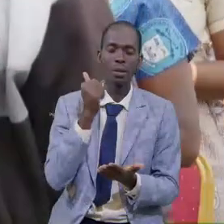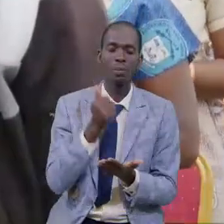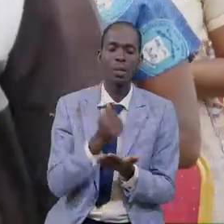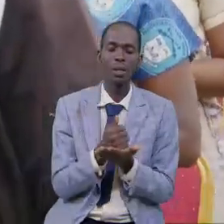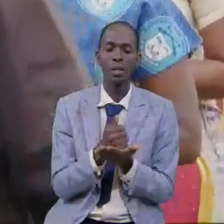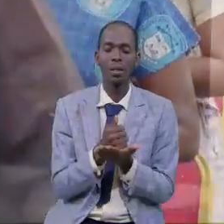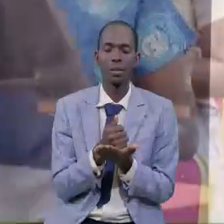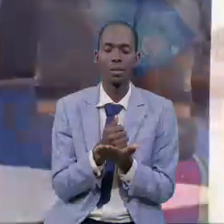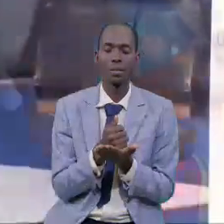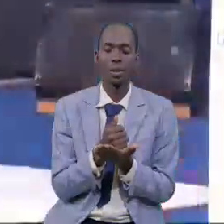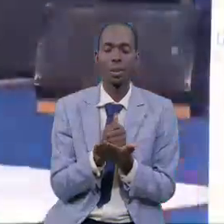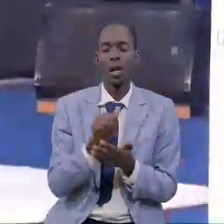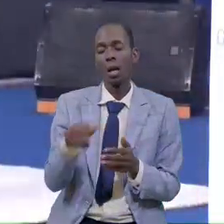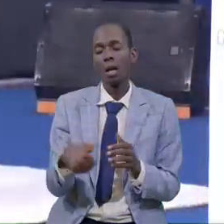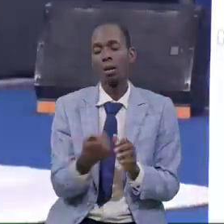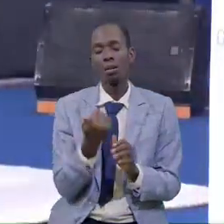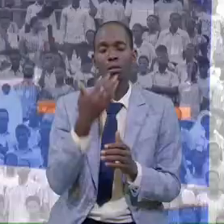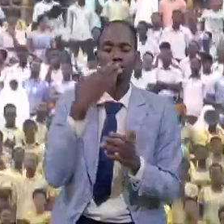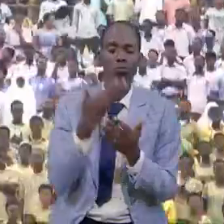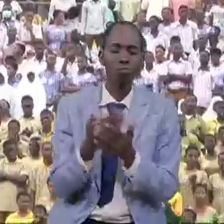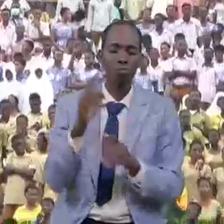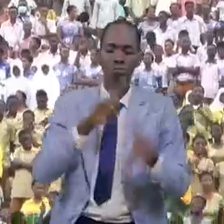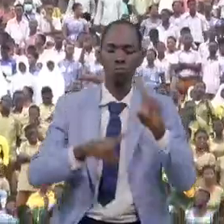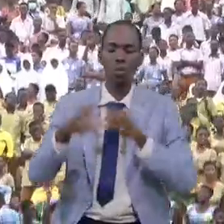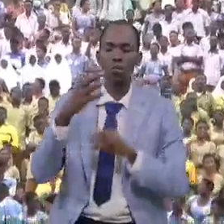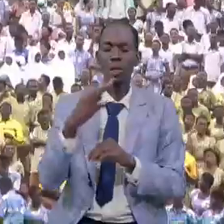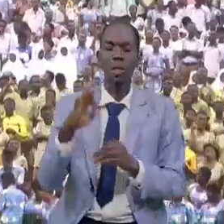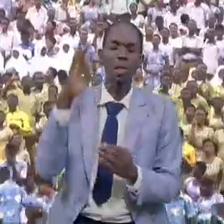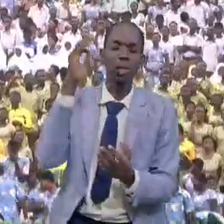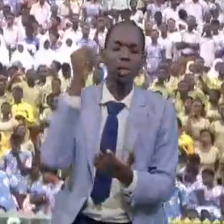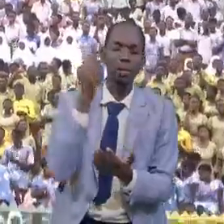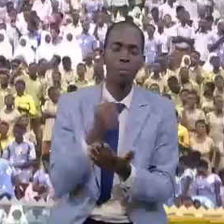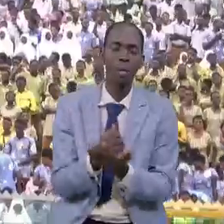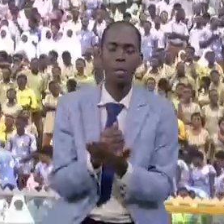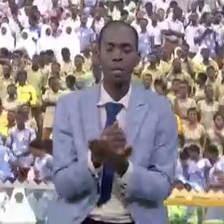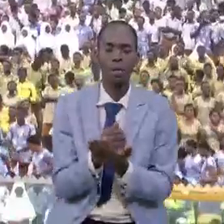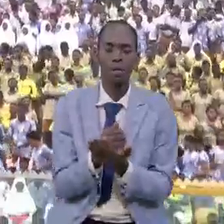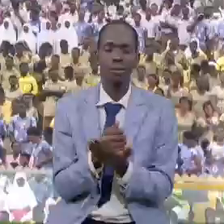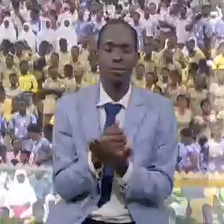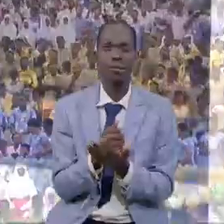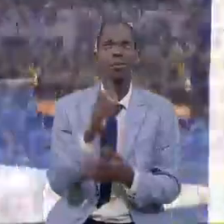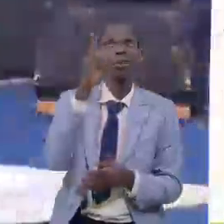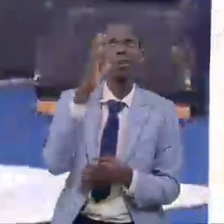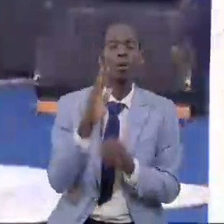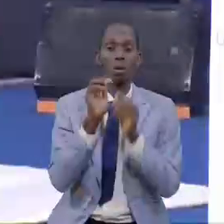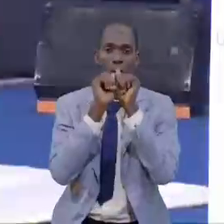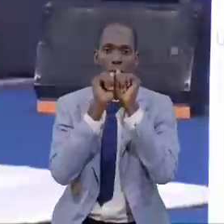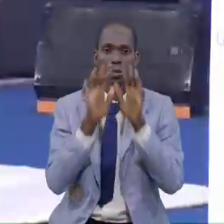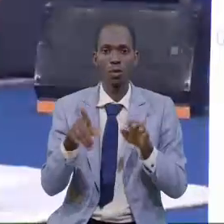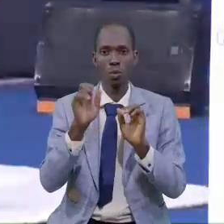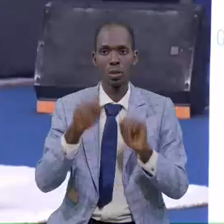Amen. Another good, amen. Amen. God bless you. You can sit down.